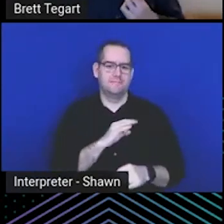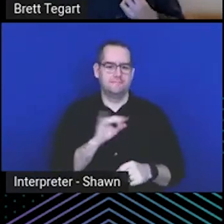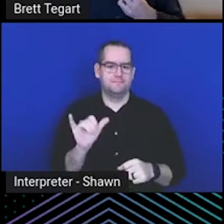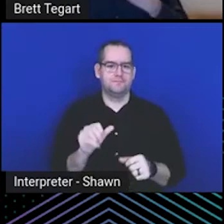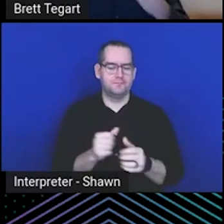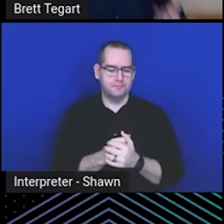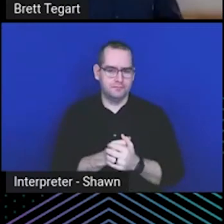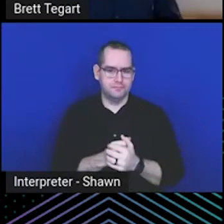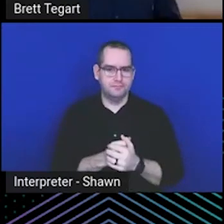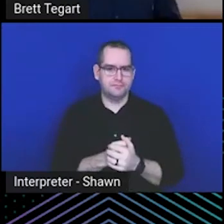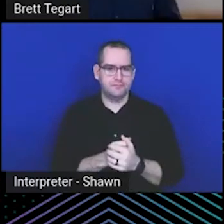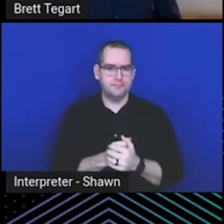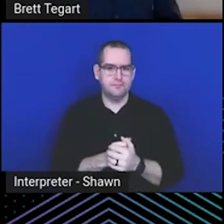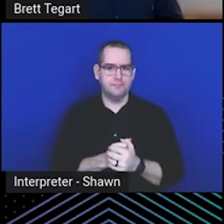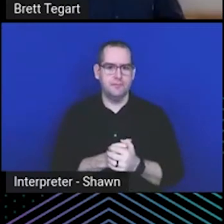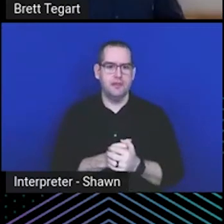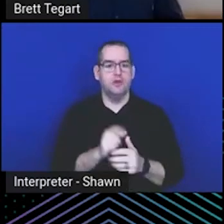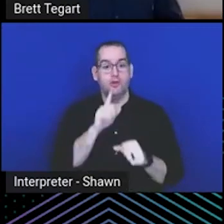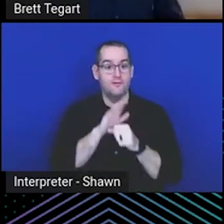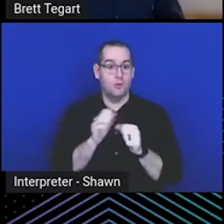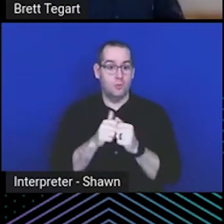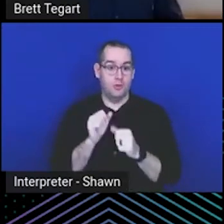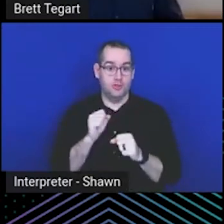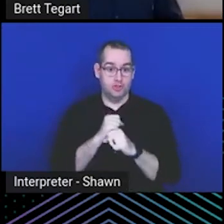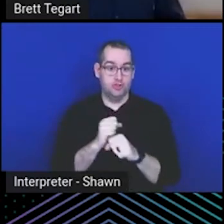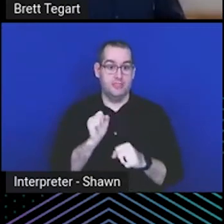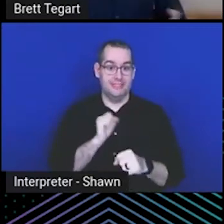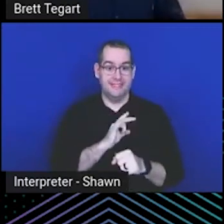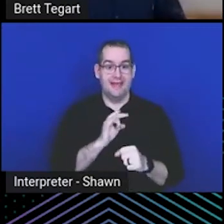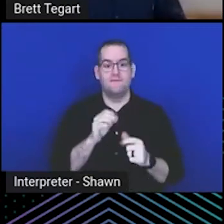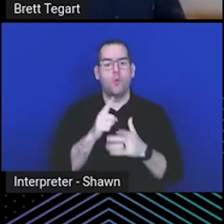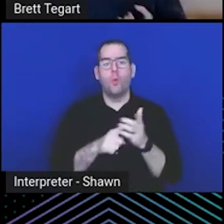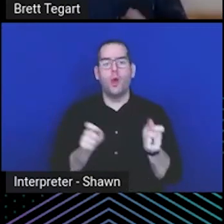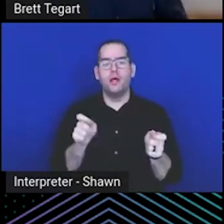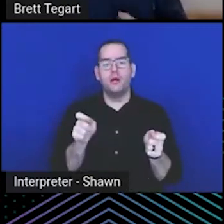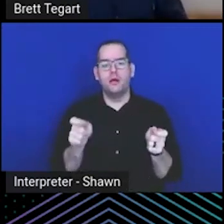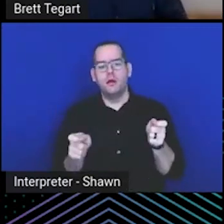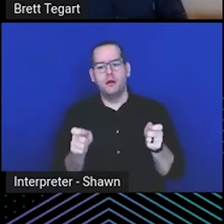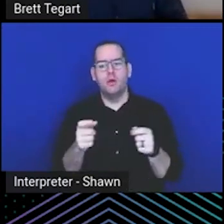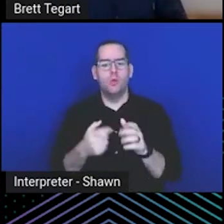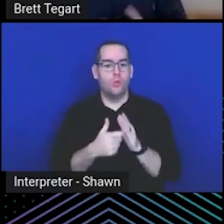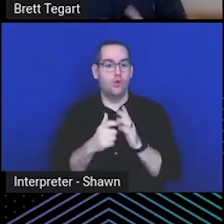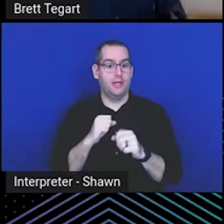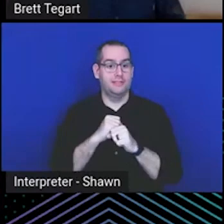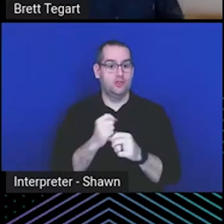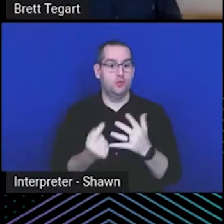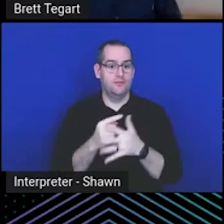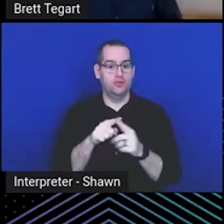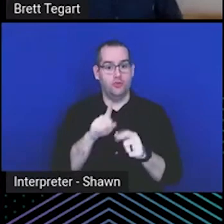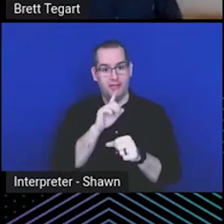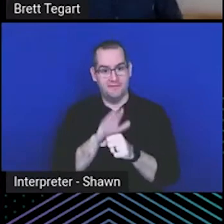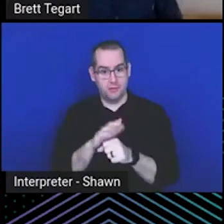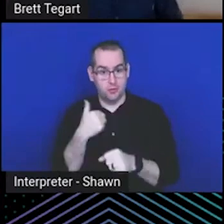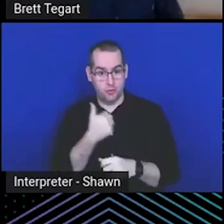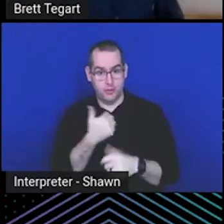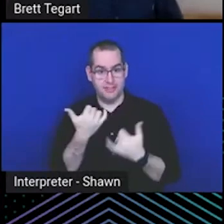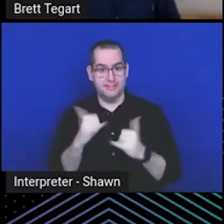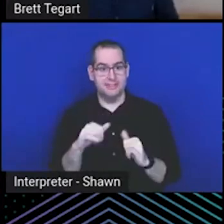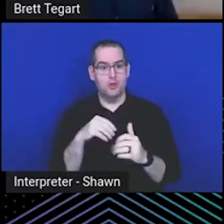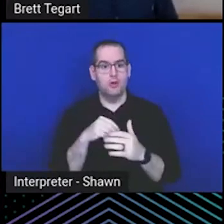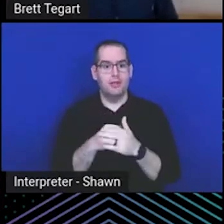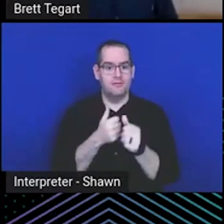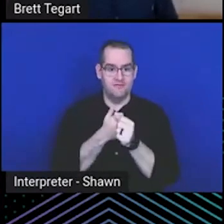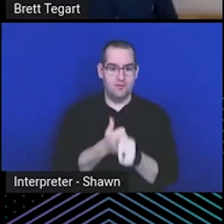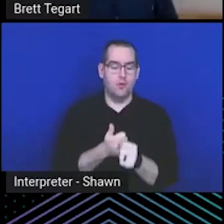In order to confirm with our security staff what degree of change requires security review to confirm that we're still in accordance